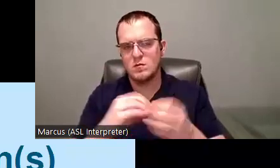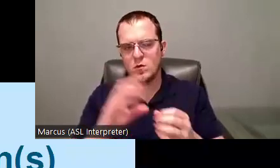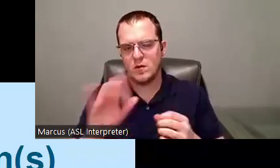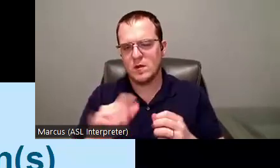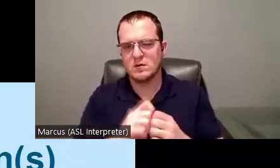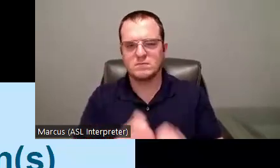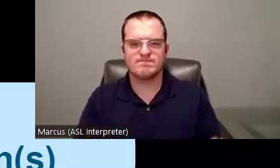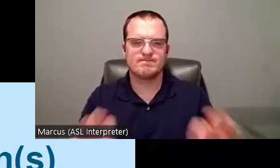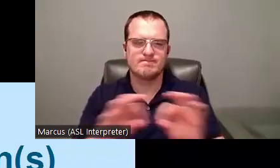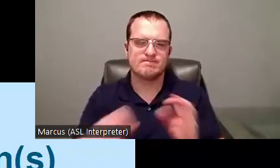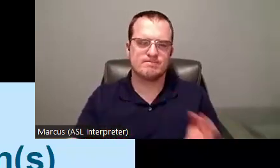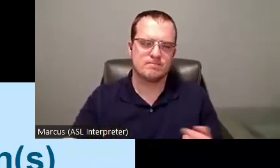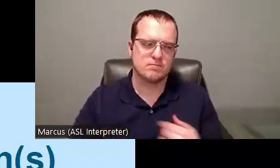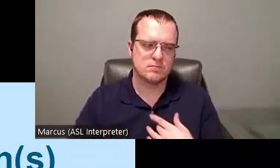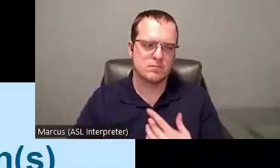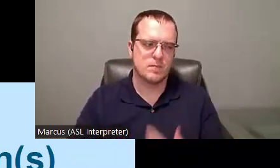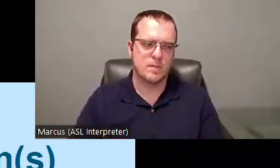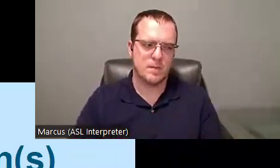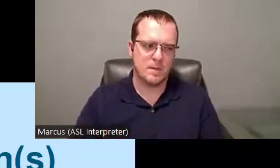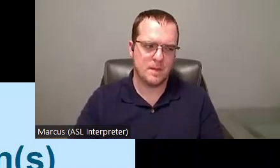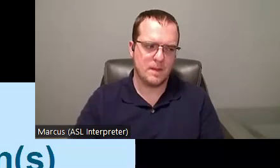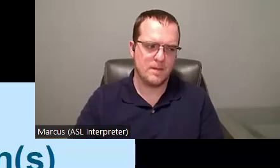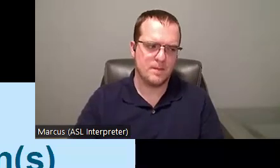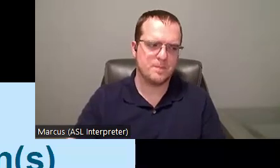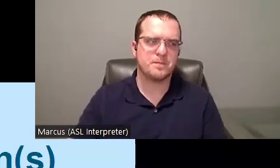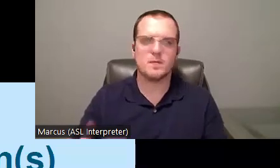critical. So excited to move along in this project.